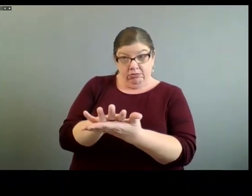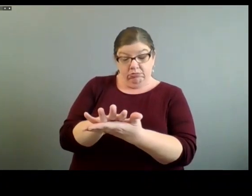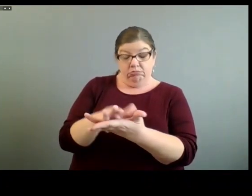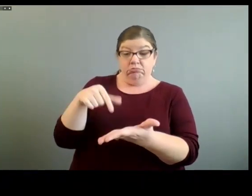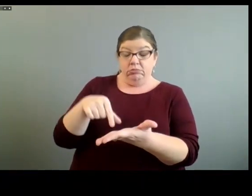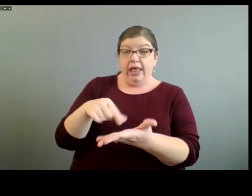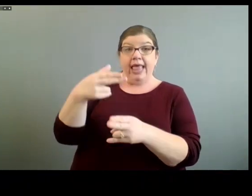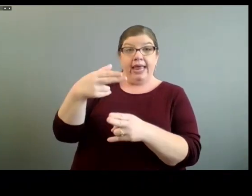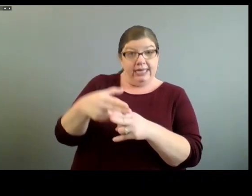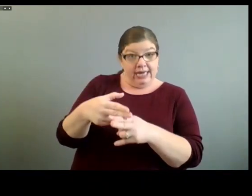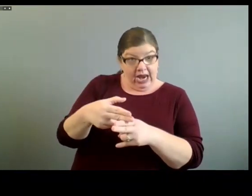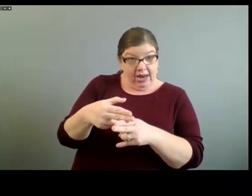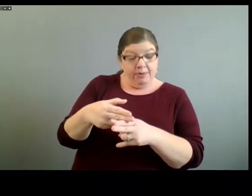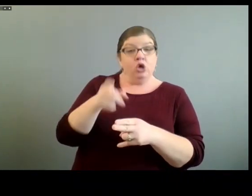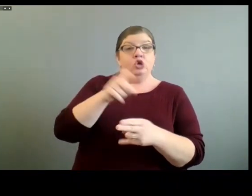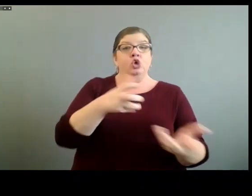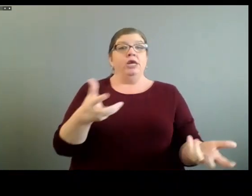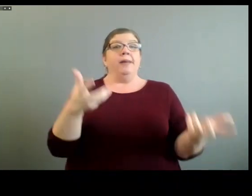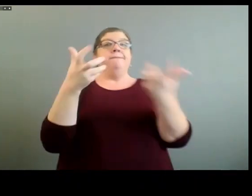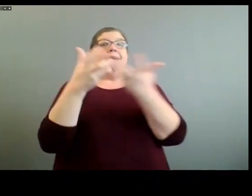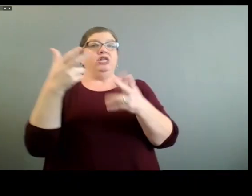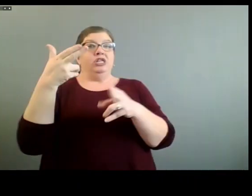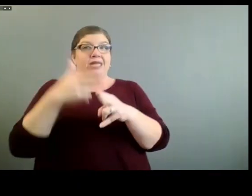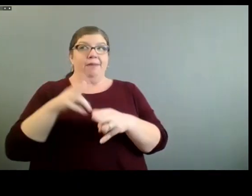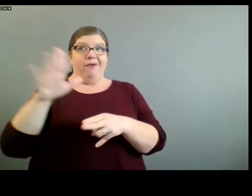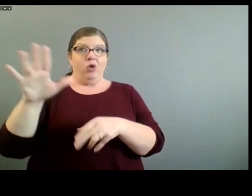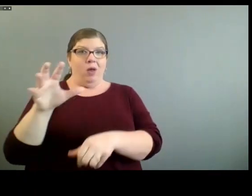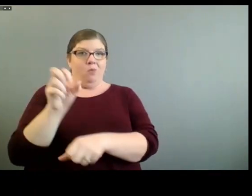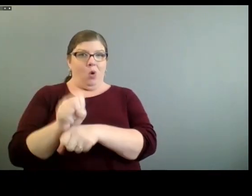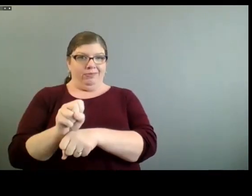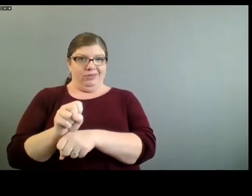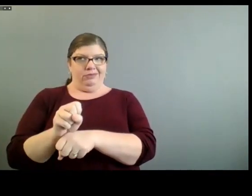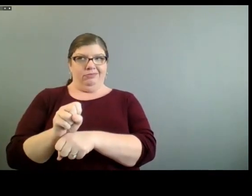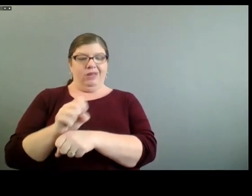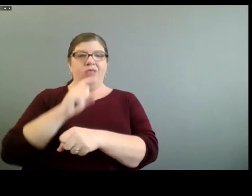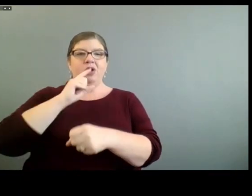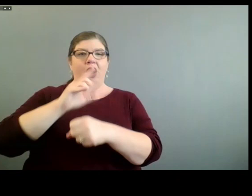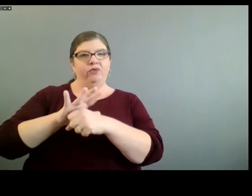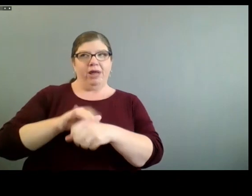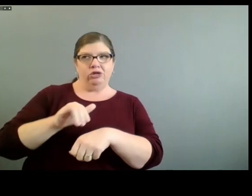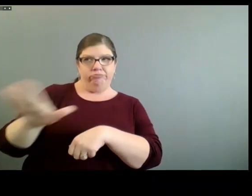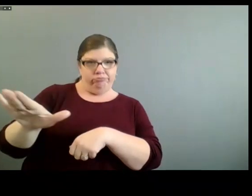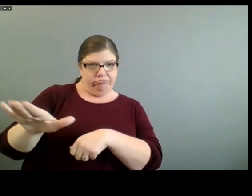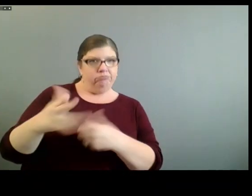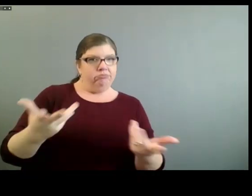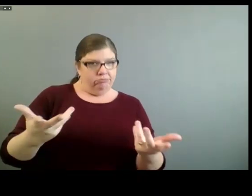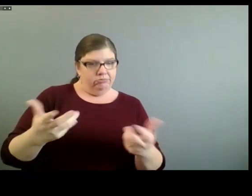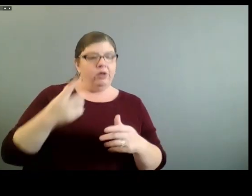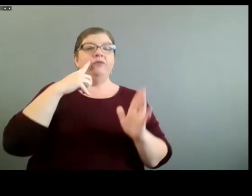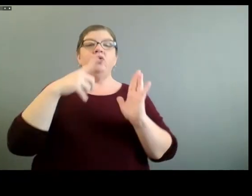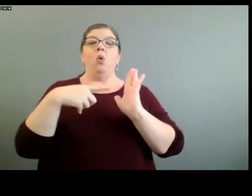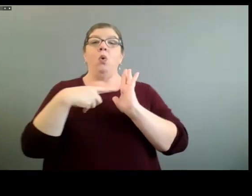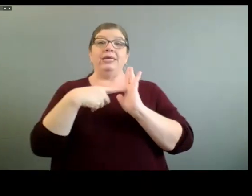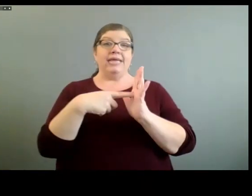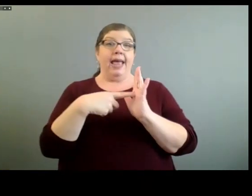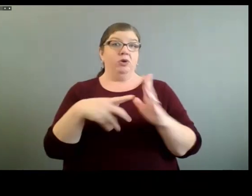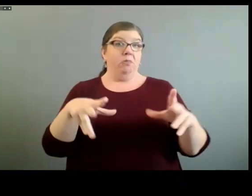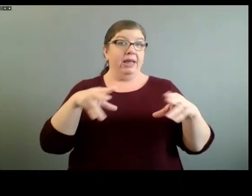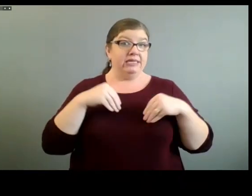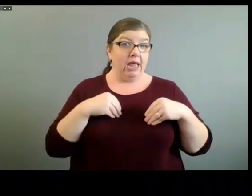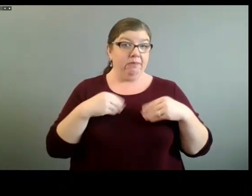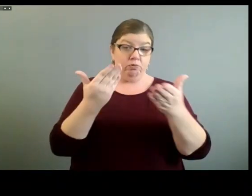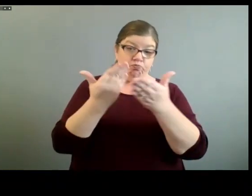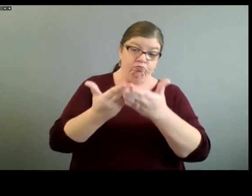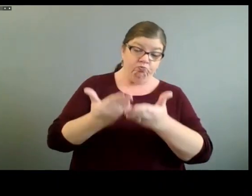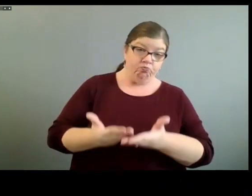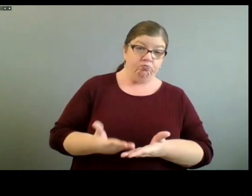documentation should match the name on your appointment confirmation. So examples of acceptable